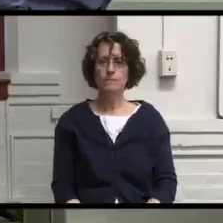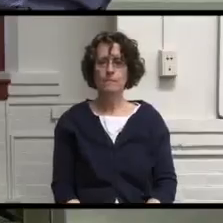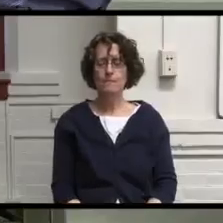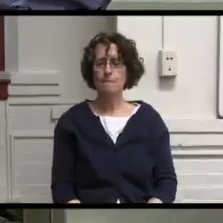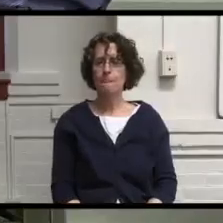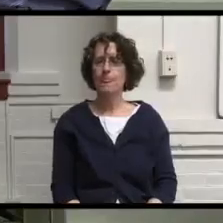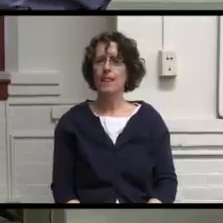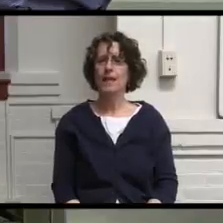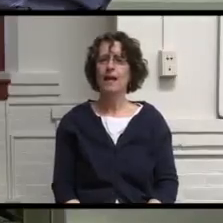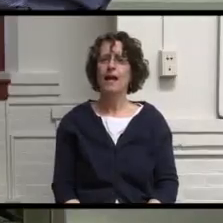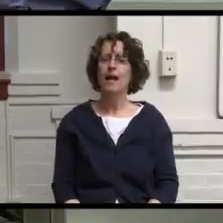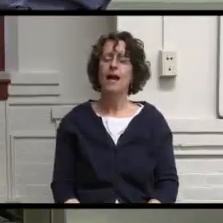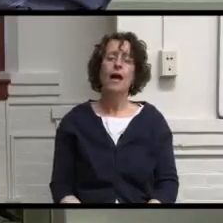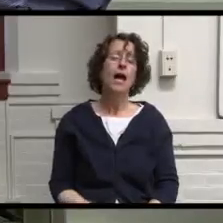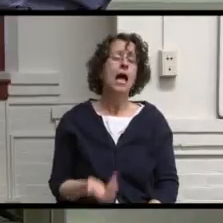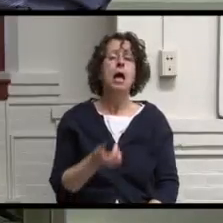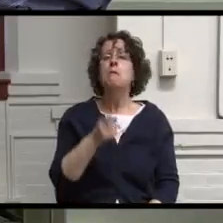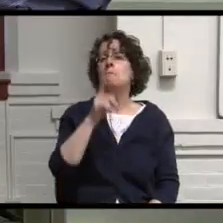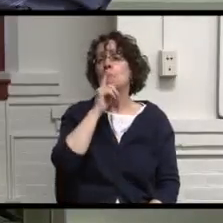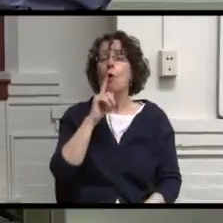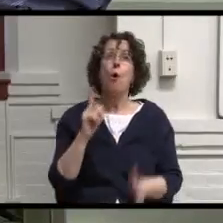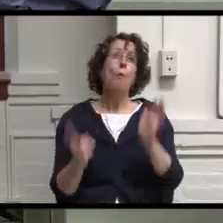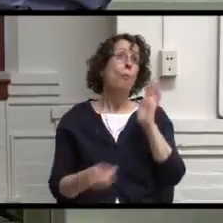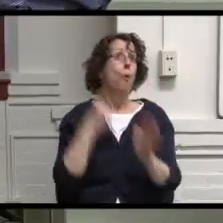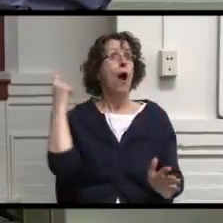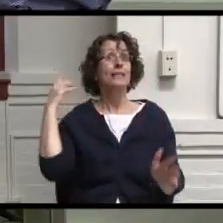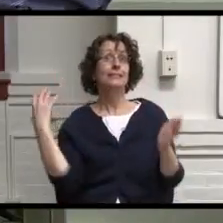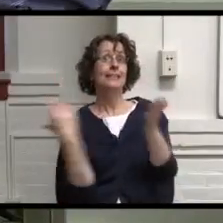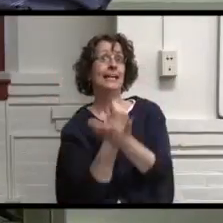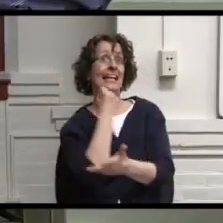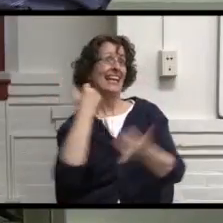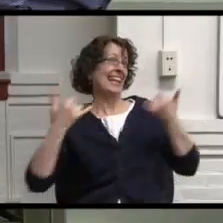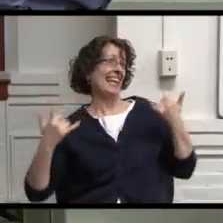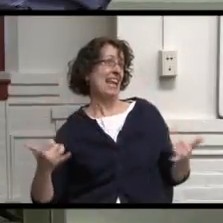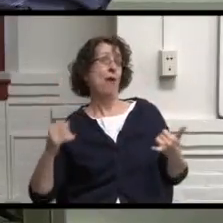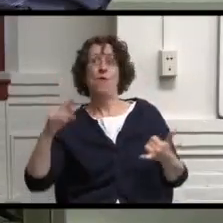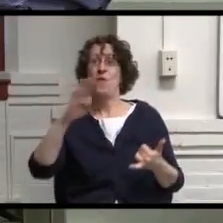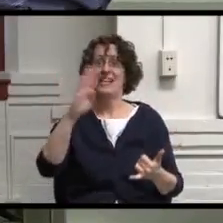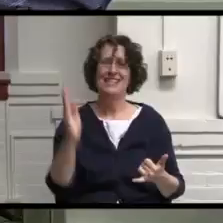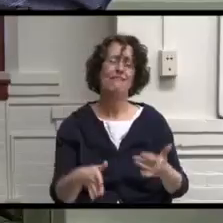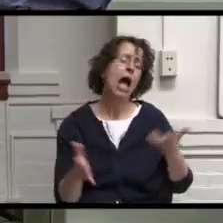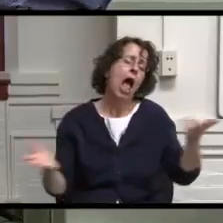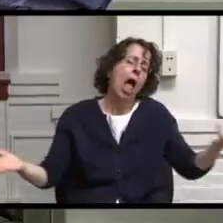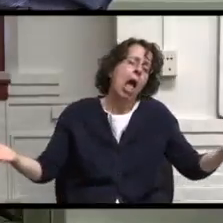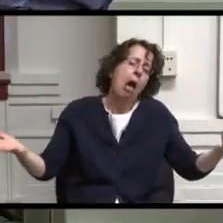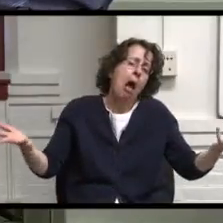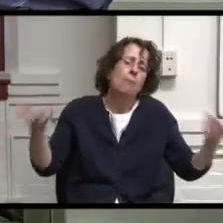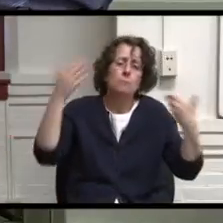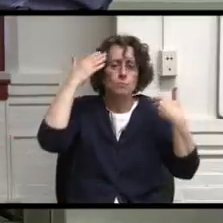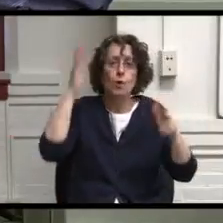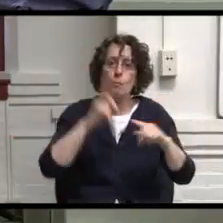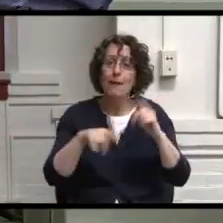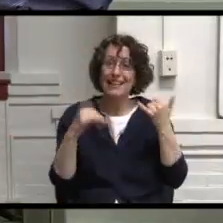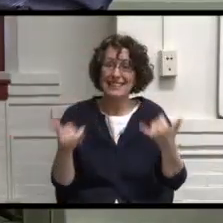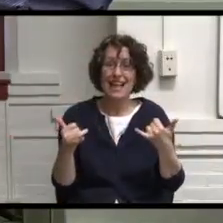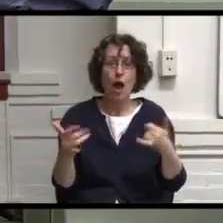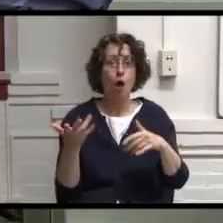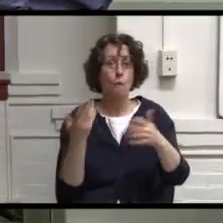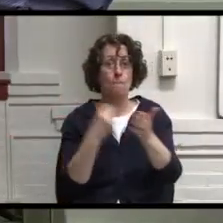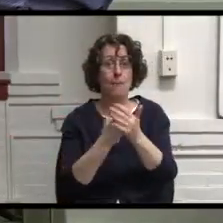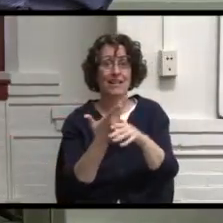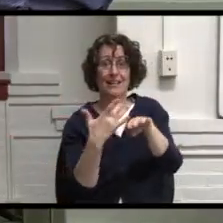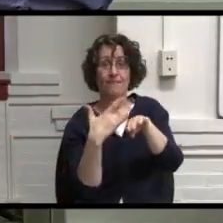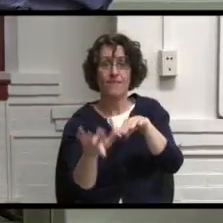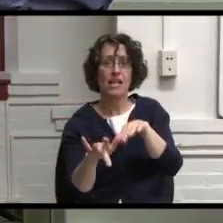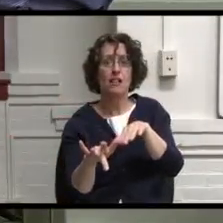once in a lifetime chance, but this is an opportunity that doesn't come along very Right. often Right. for a significant, perpetual benefit